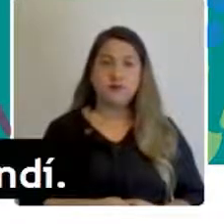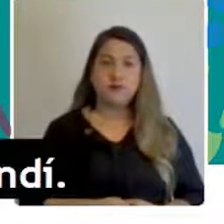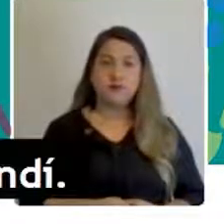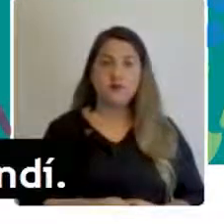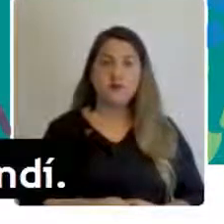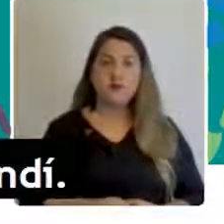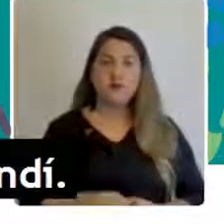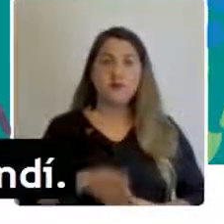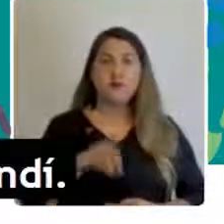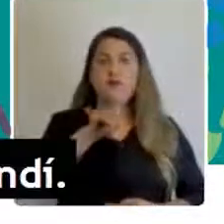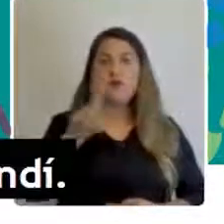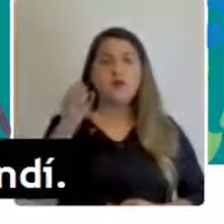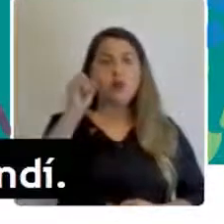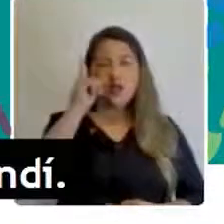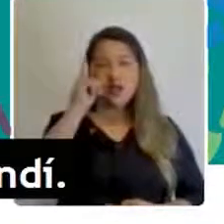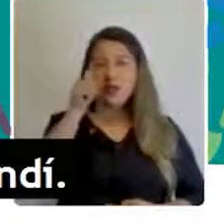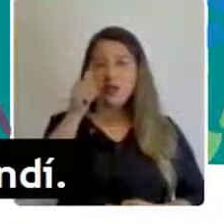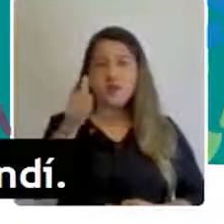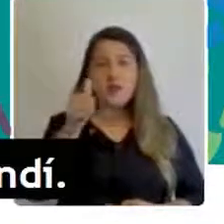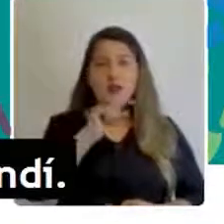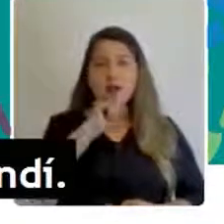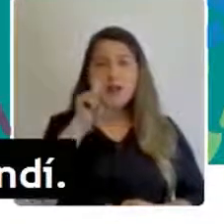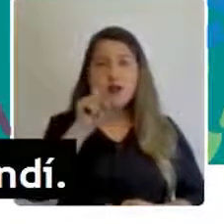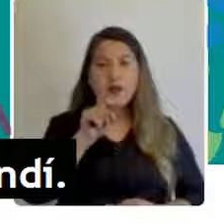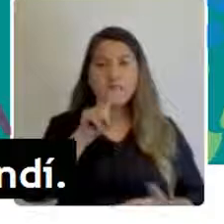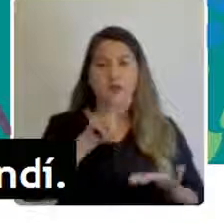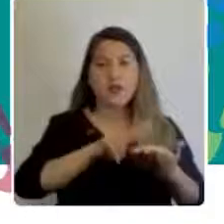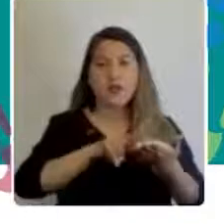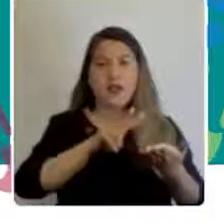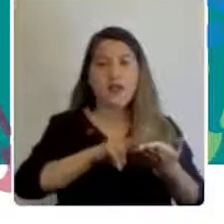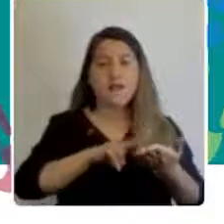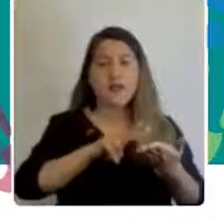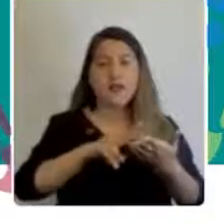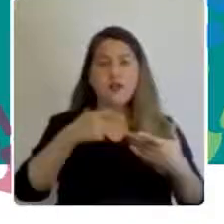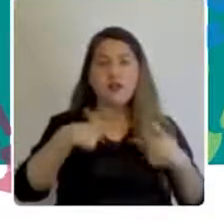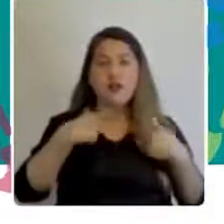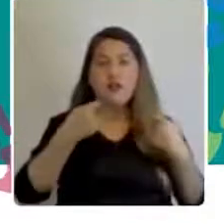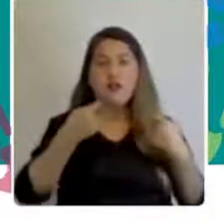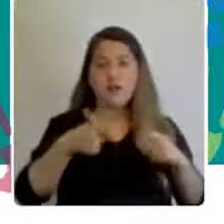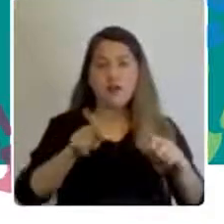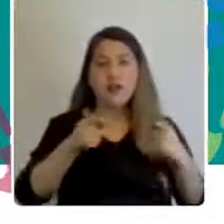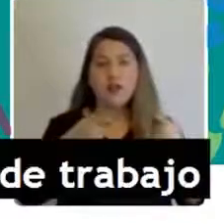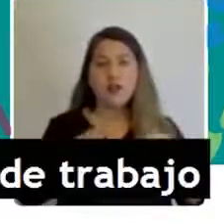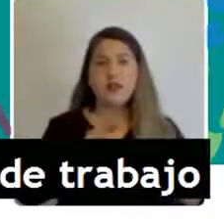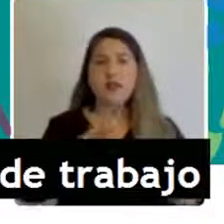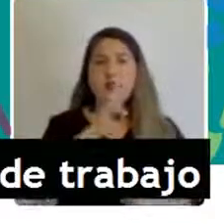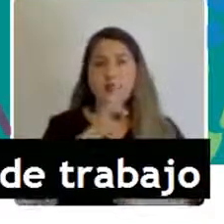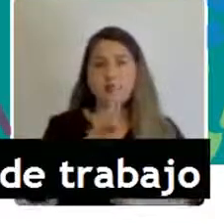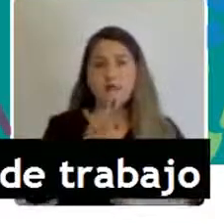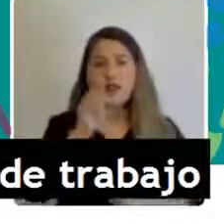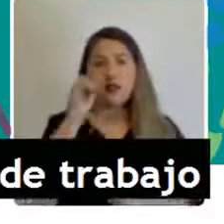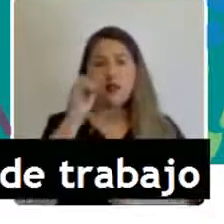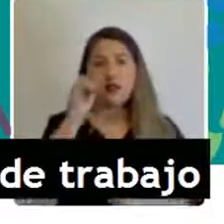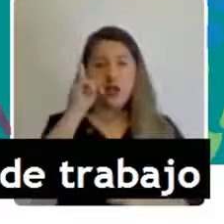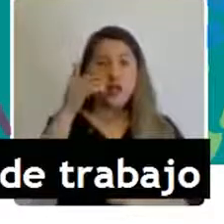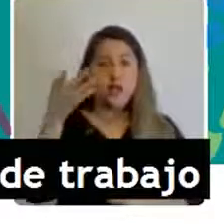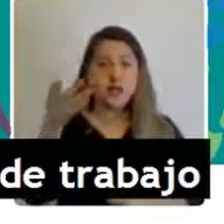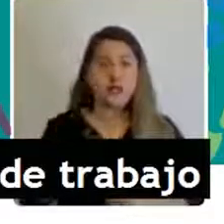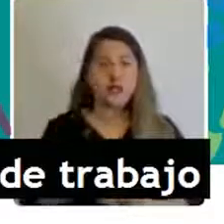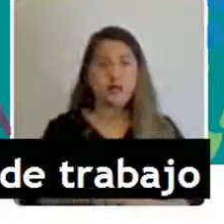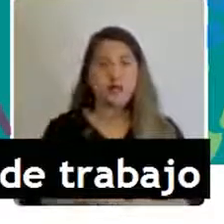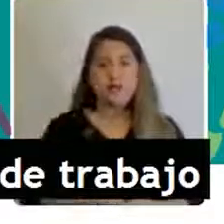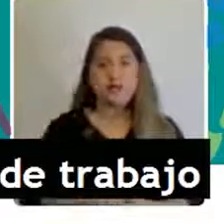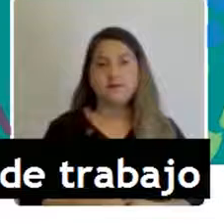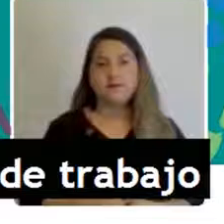I try to answer what I understood. I try to understand. So in Europe, we started